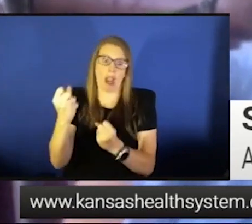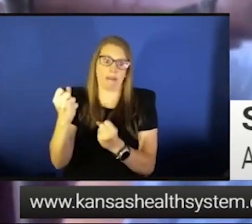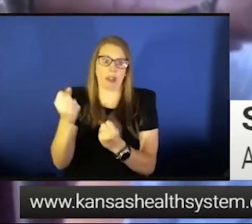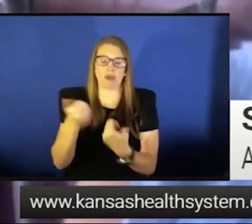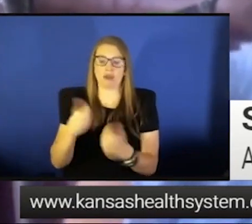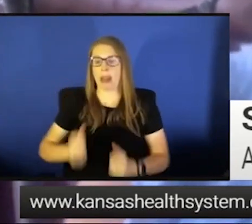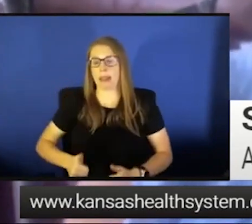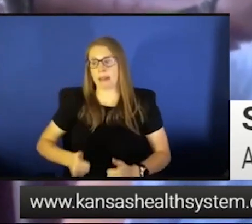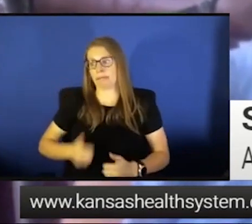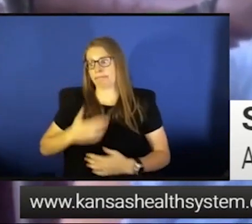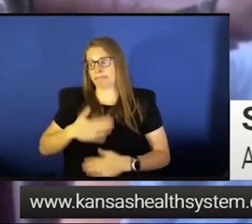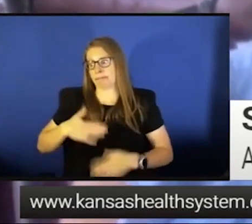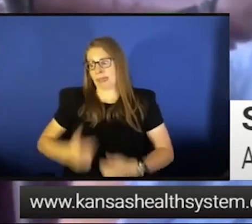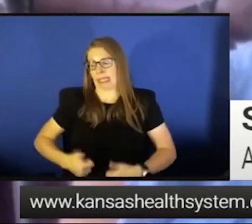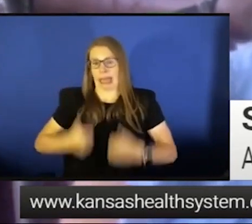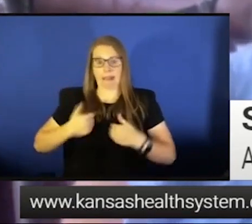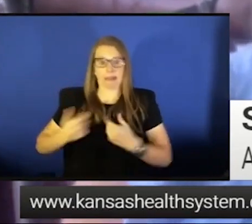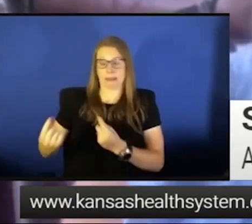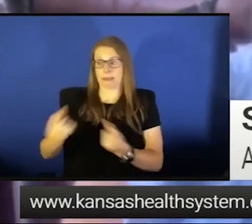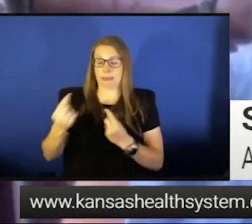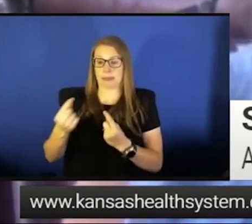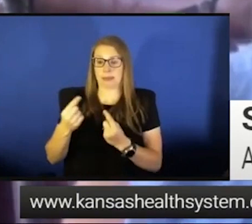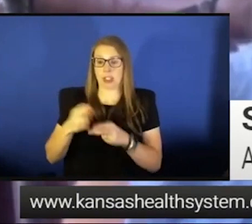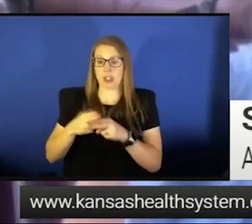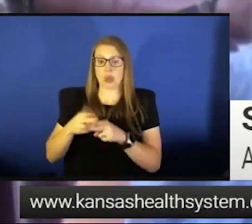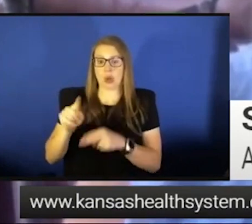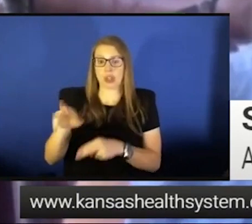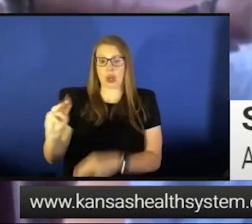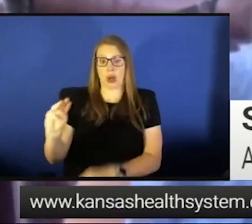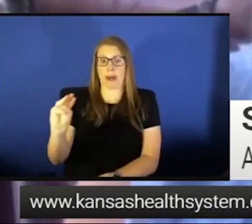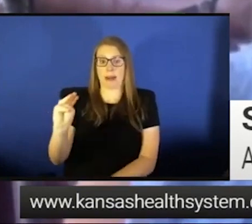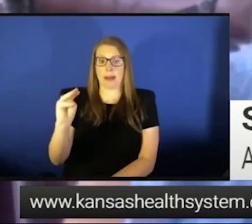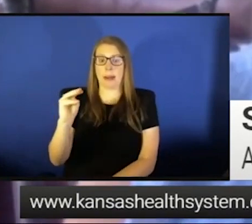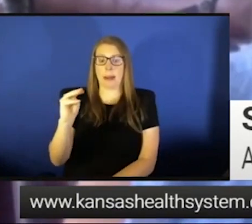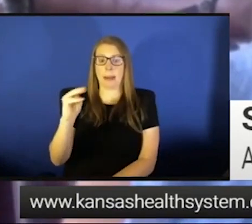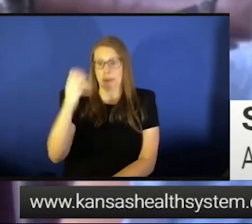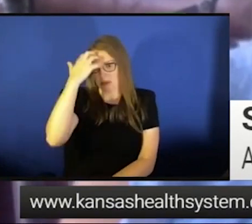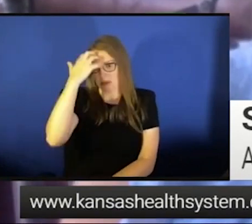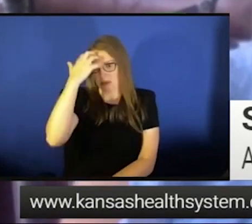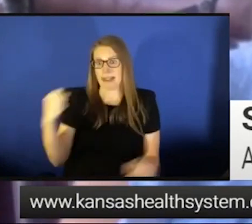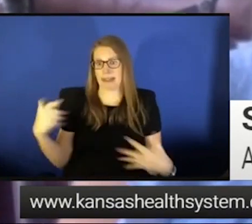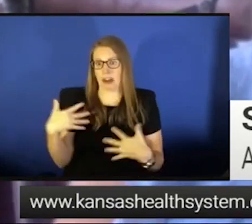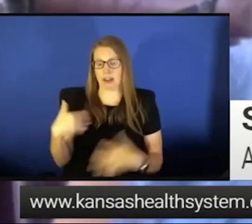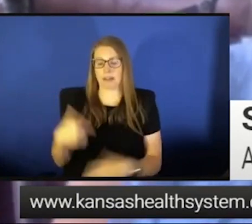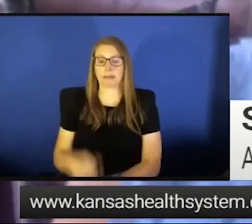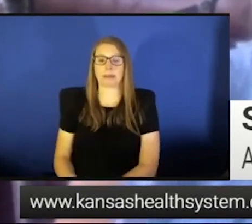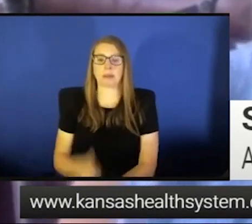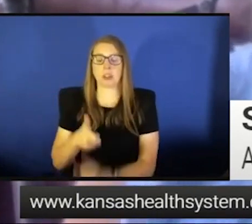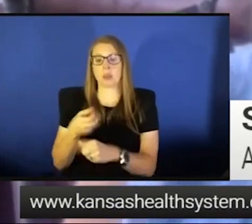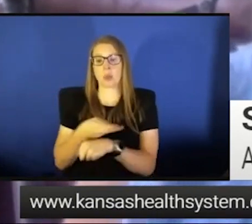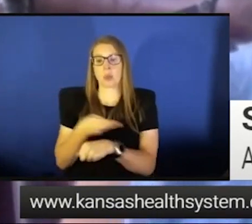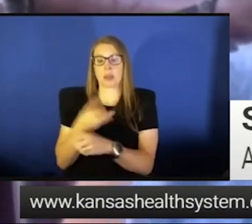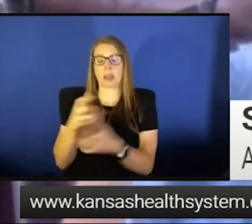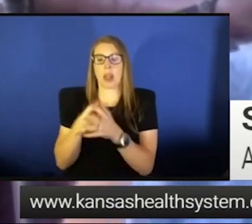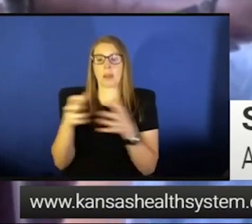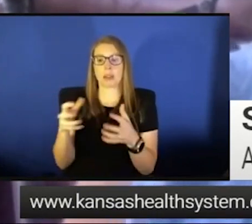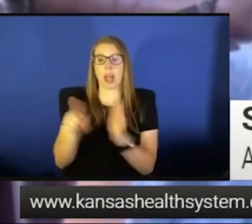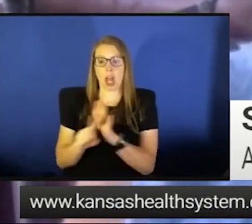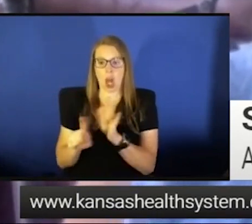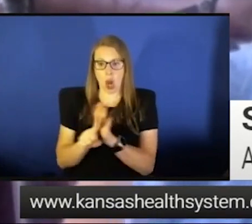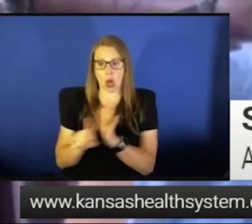their life, not having that short-term memory is very scary. She uses a lot of